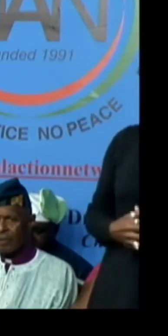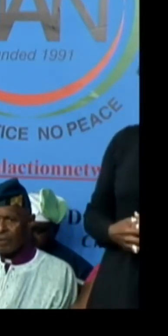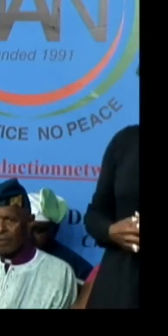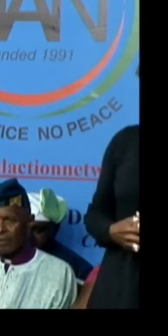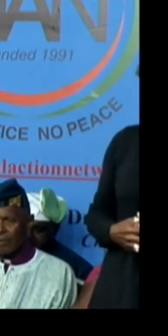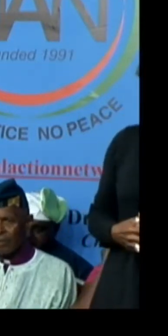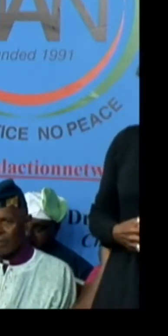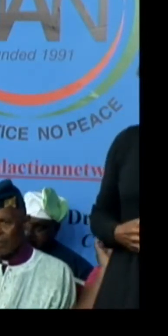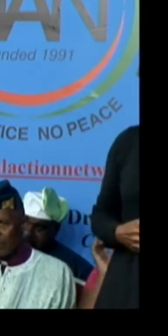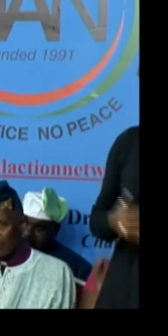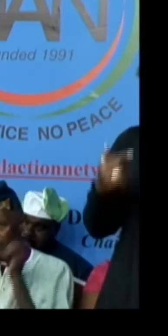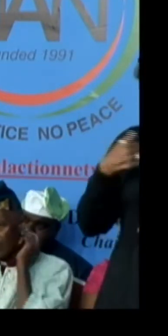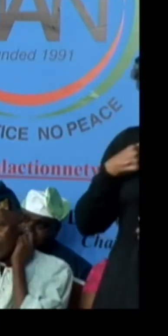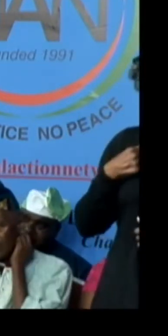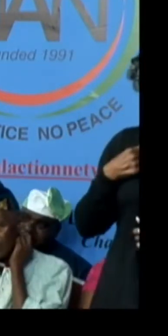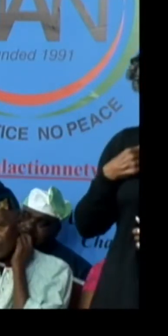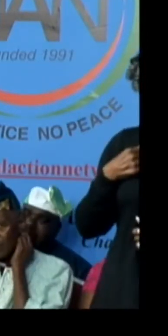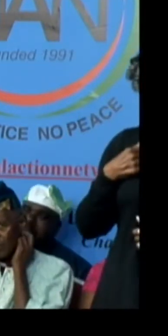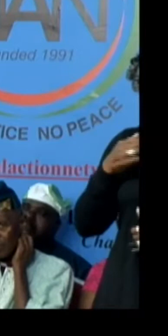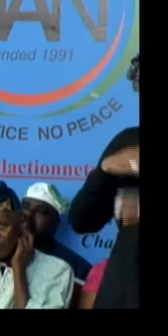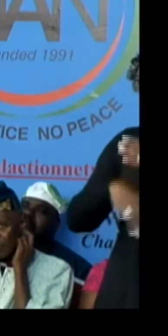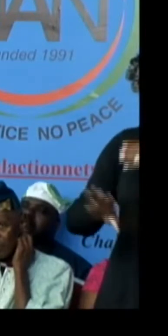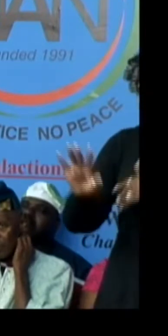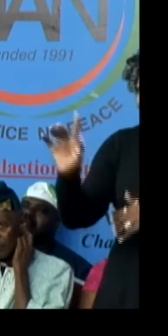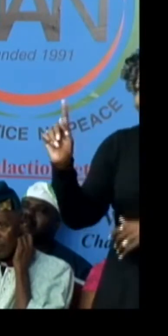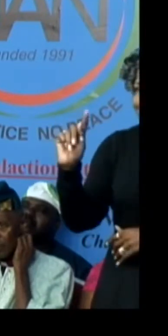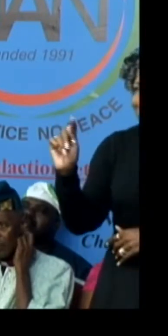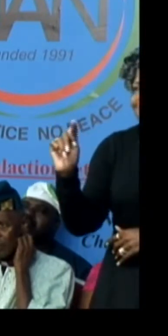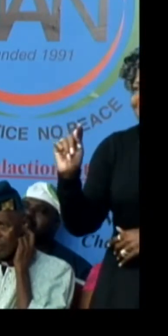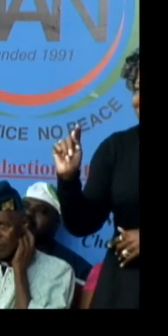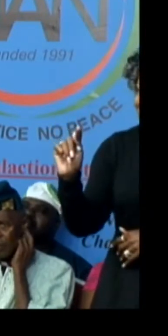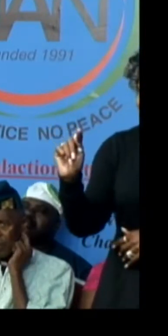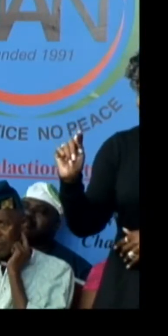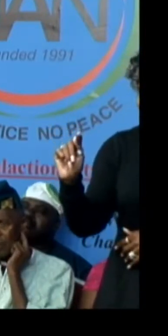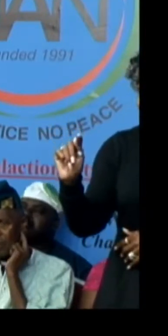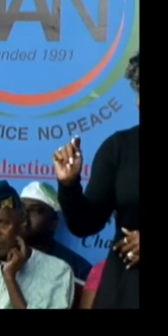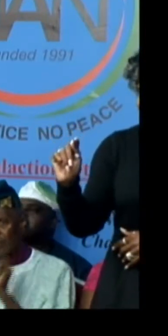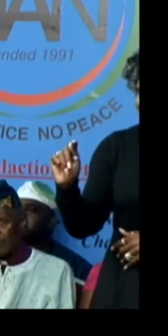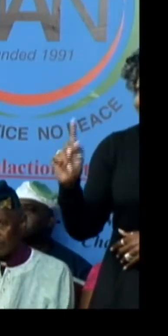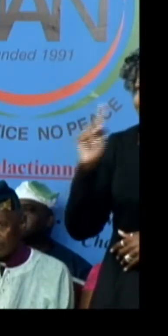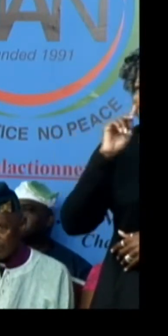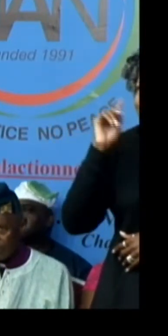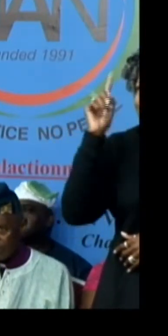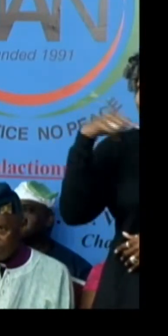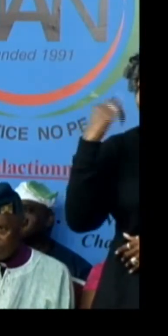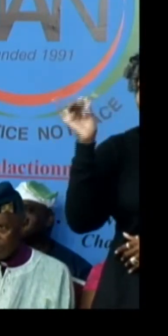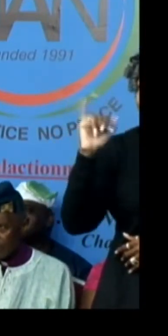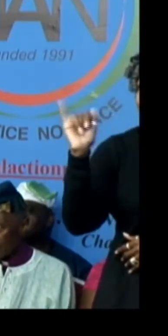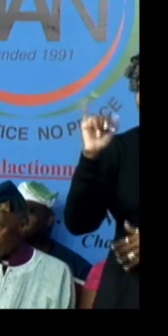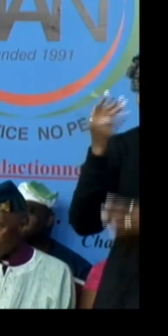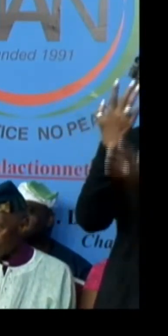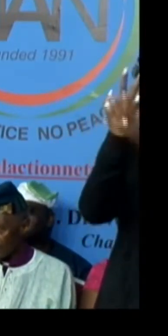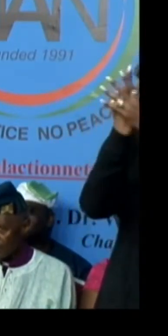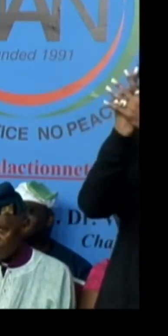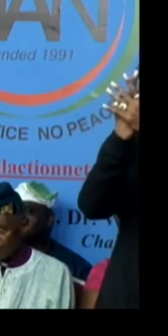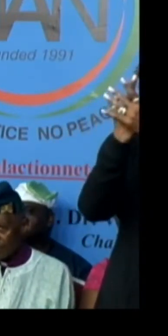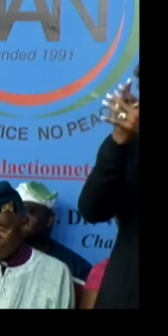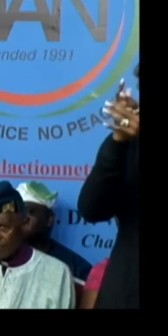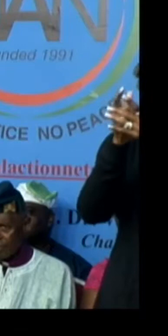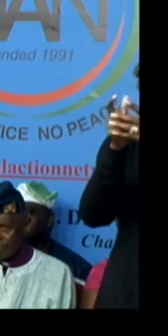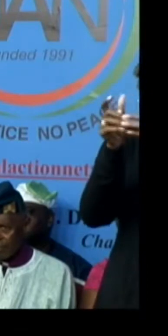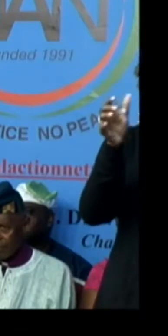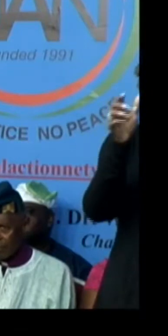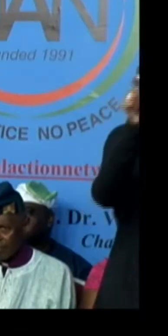no bars in the room. Well, I got to ask a CO, can I go out like I did when I was in jail